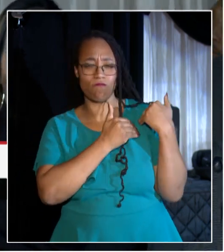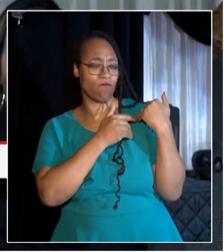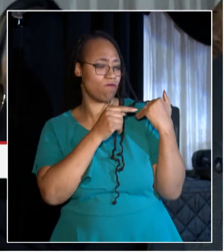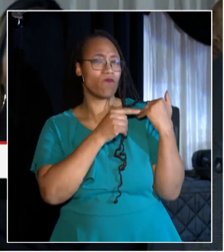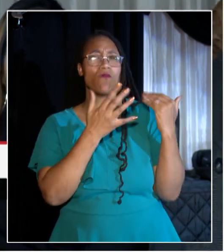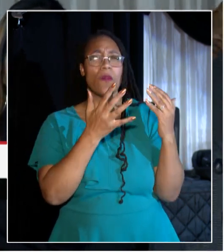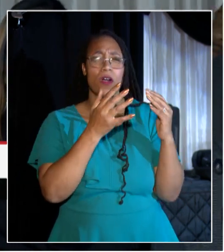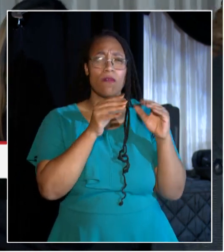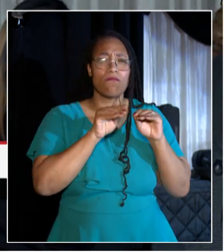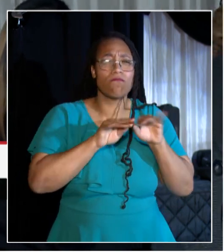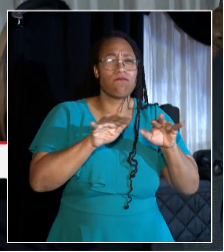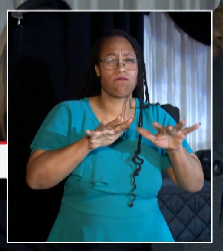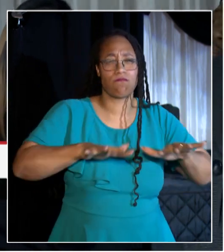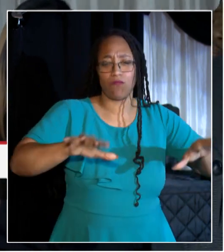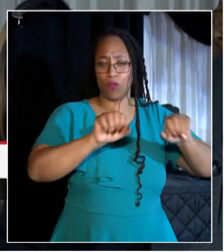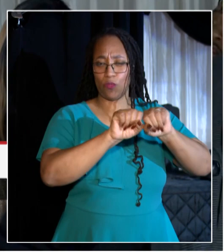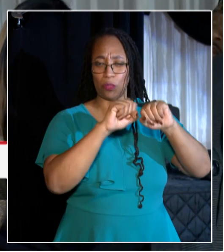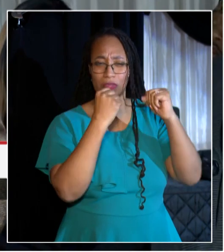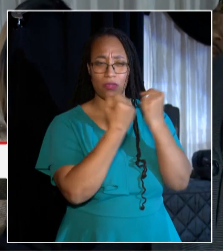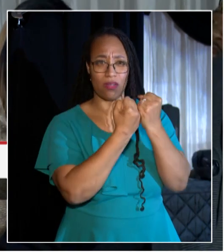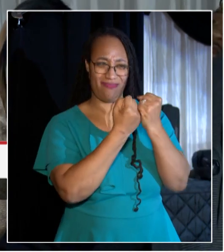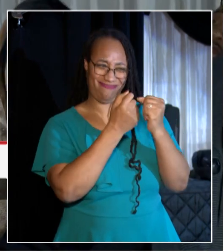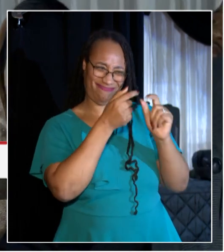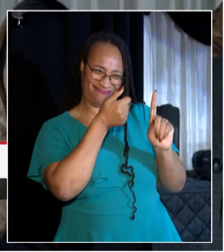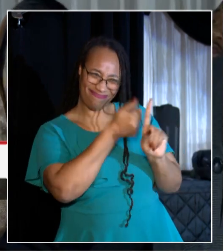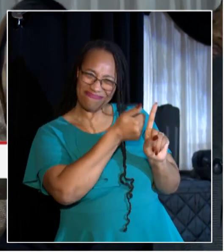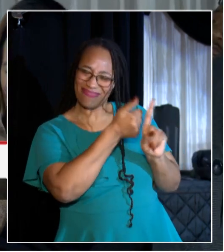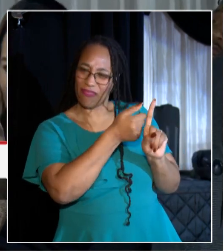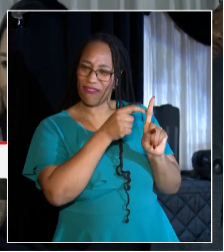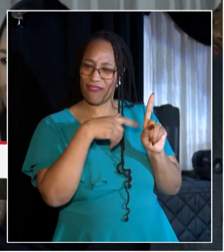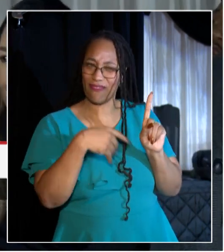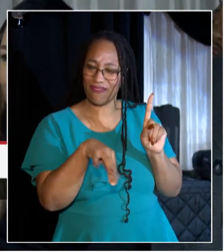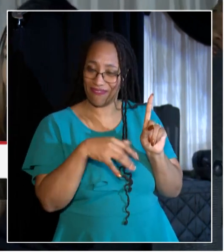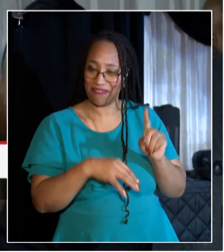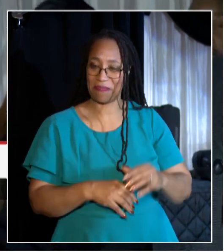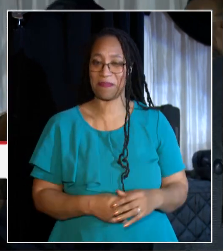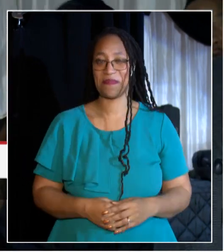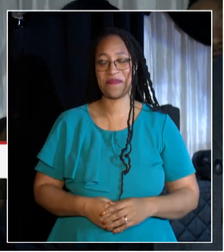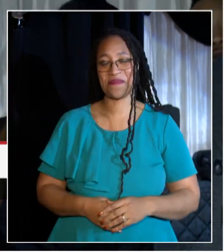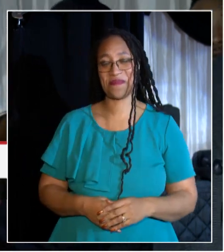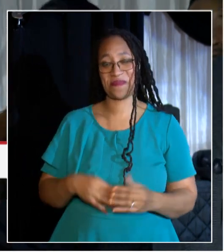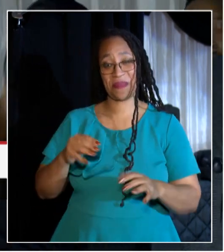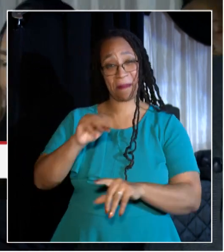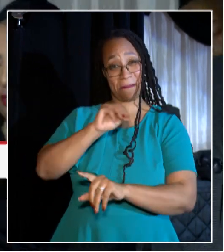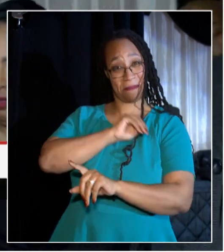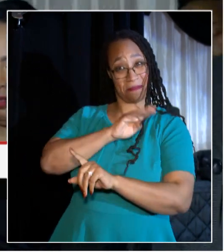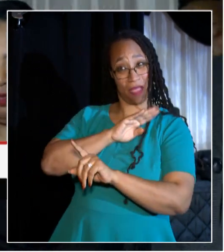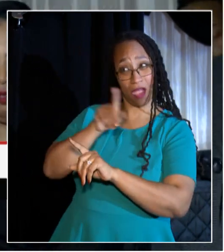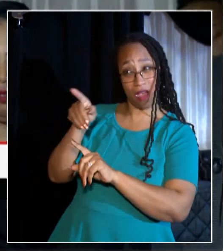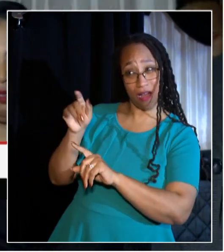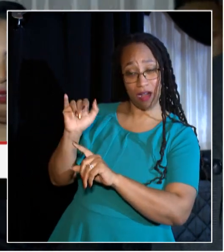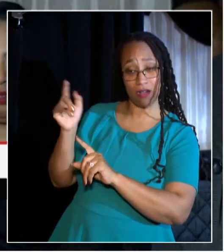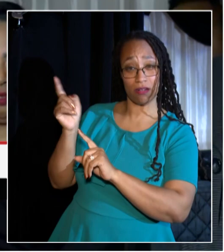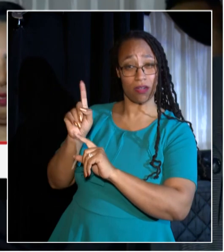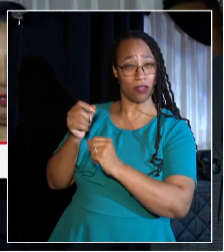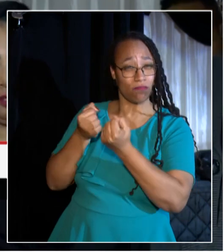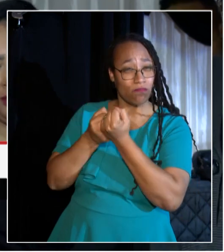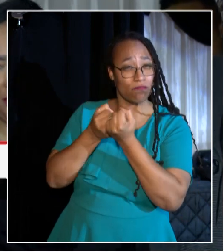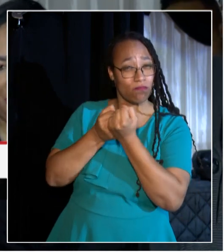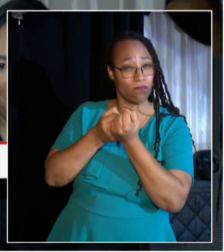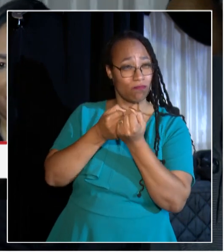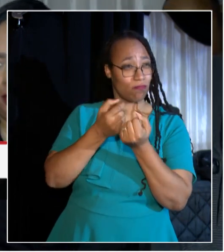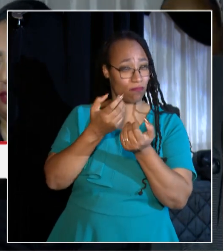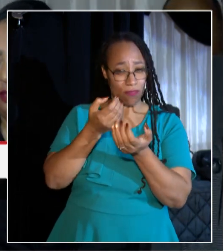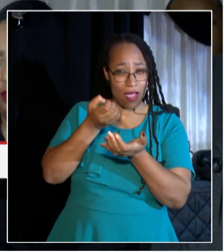commitment and support for African American artists and the creative economy ensure that they will continue to shape history